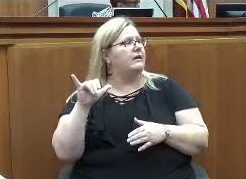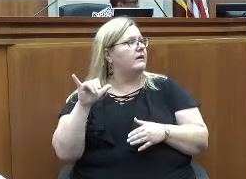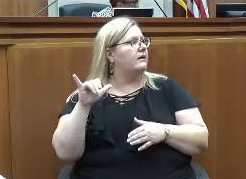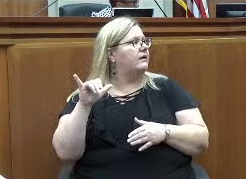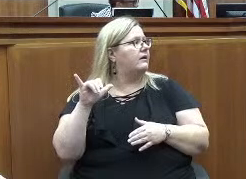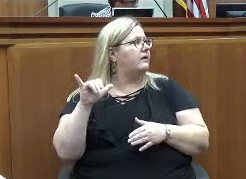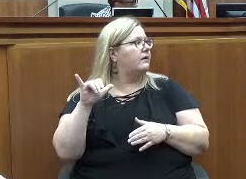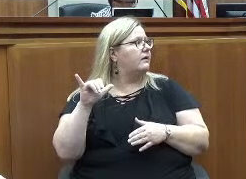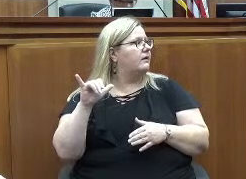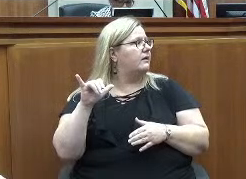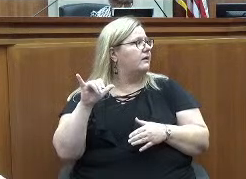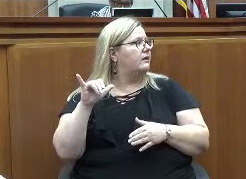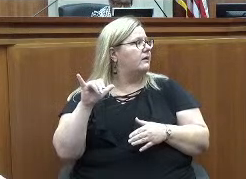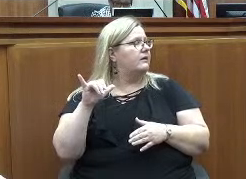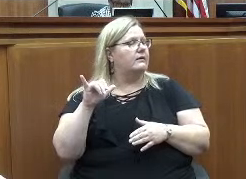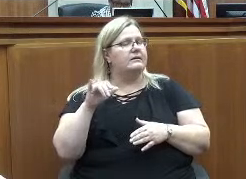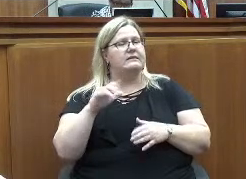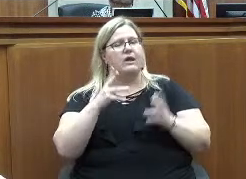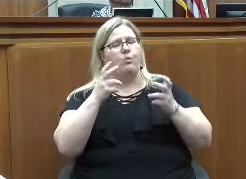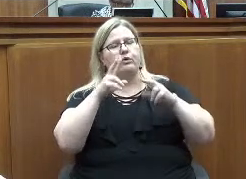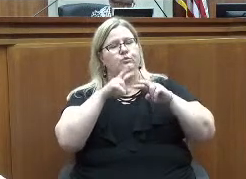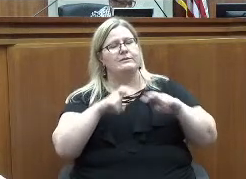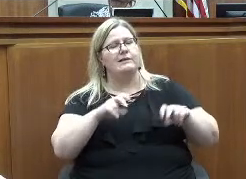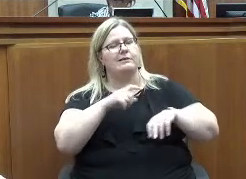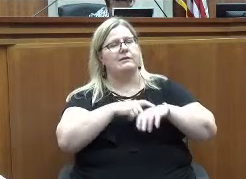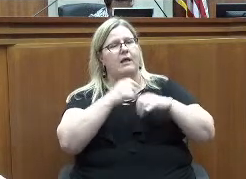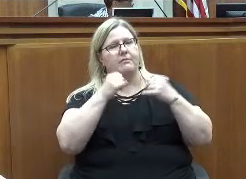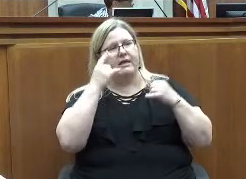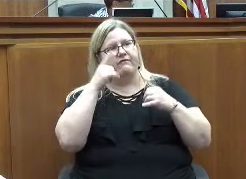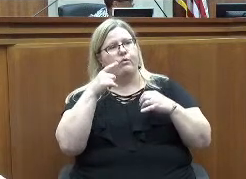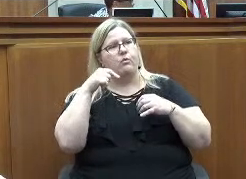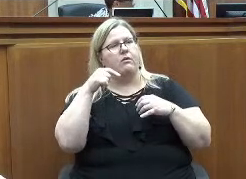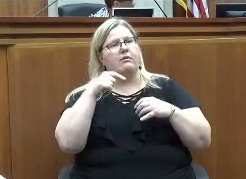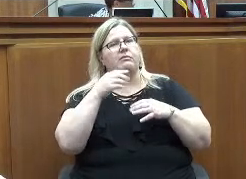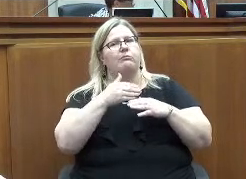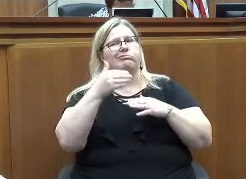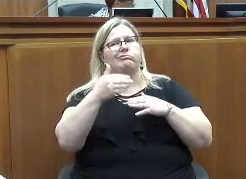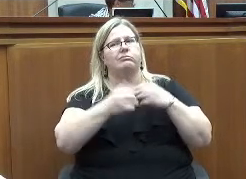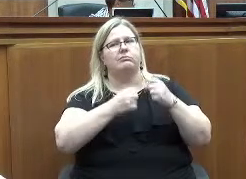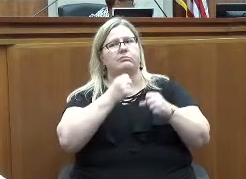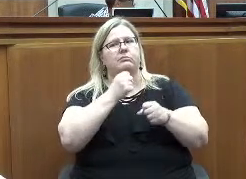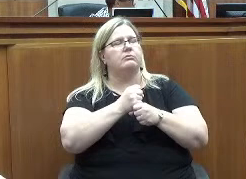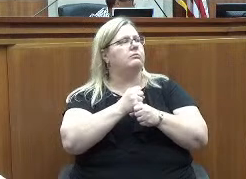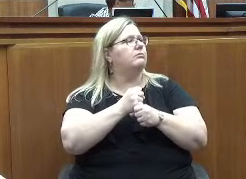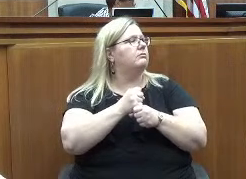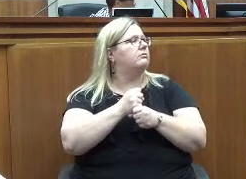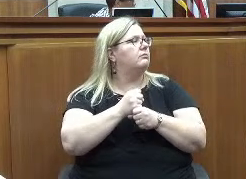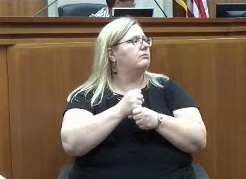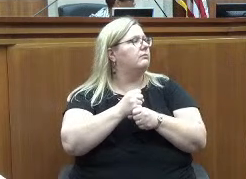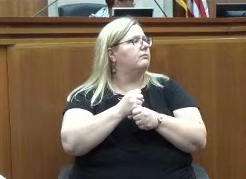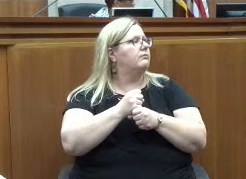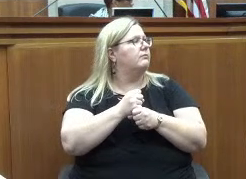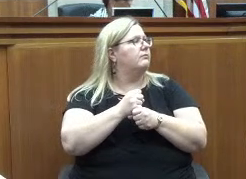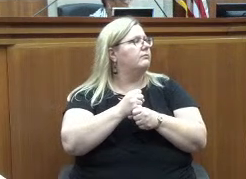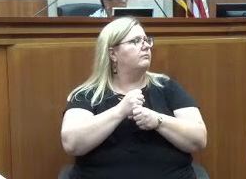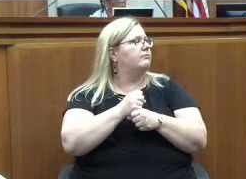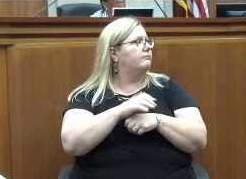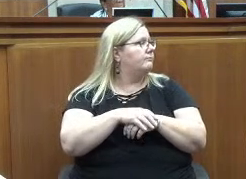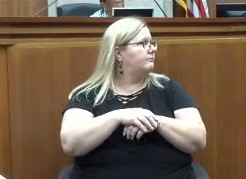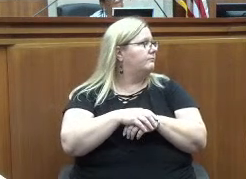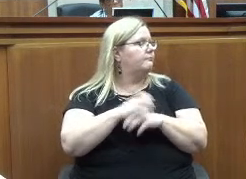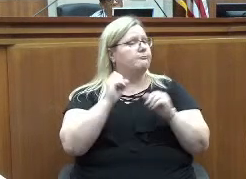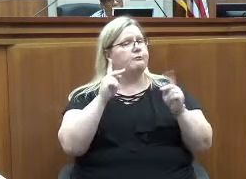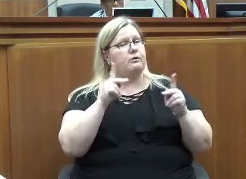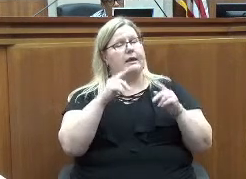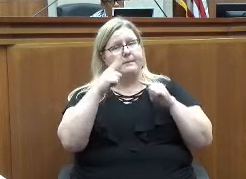Superintendent? This just sets the timeline for the upcoming year, Mr. Morris. All right, do we have any public comment? Hearing none. All